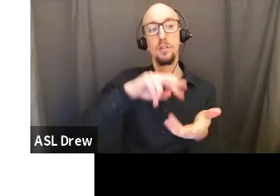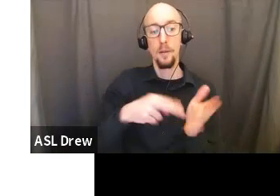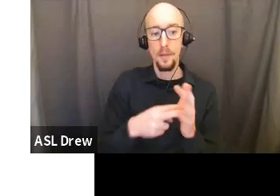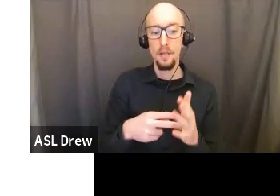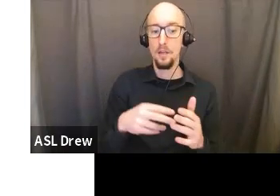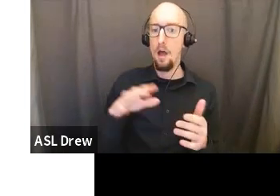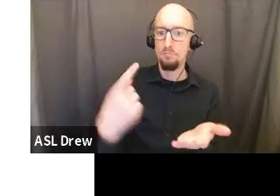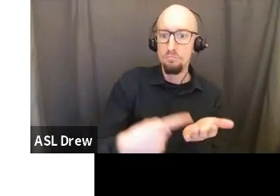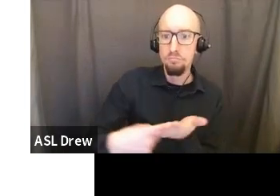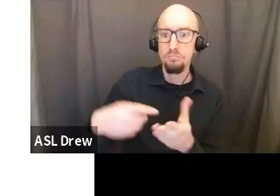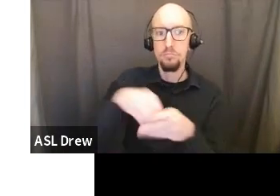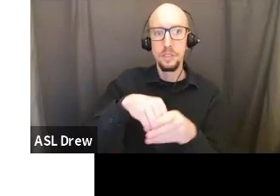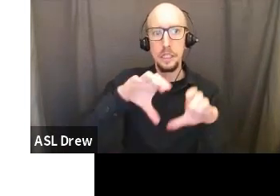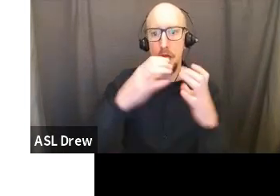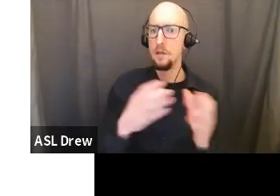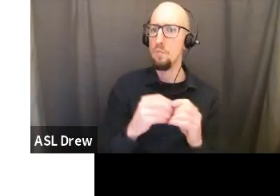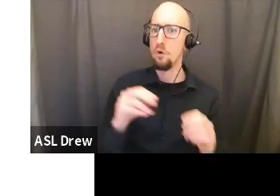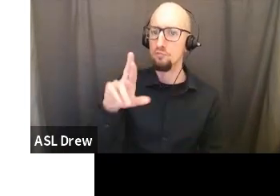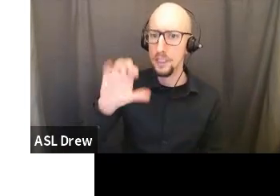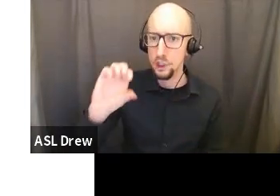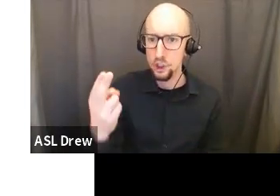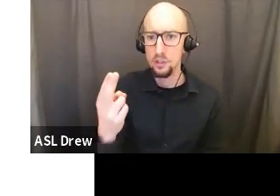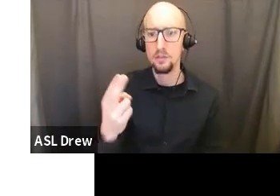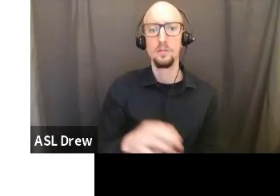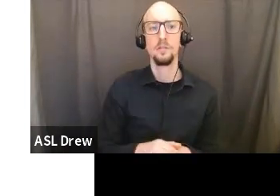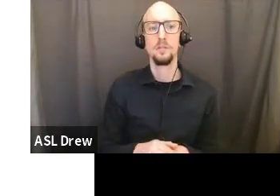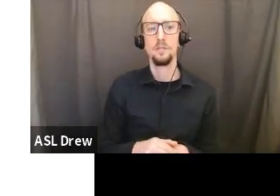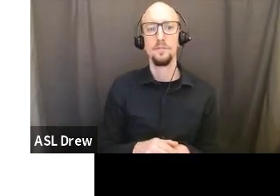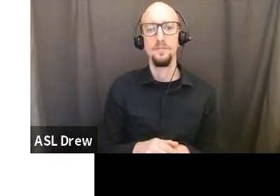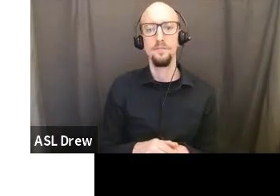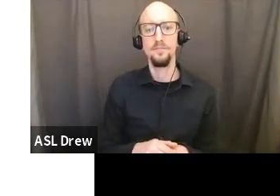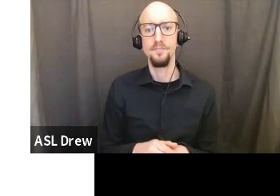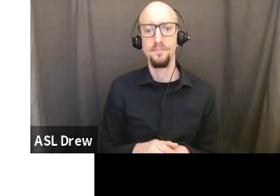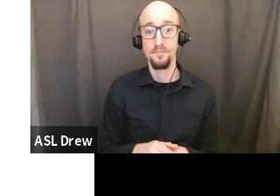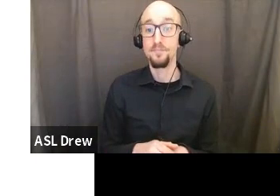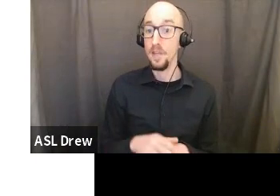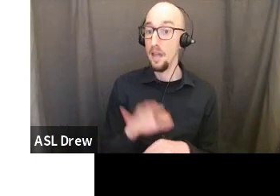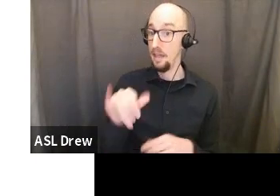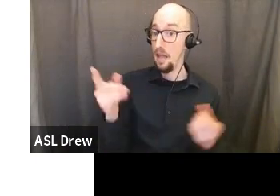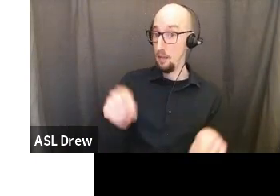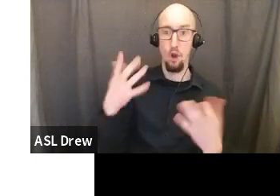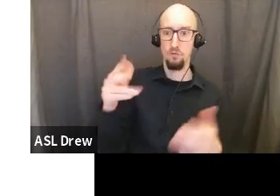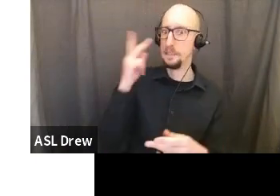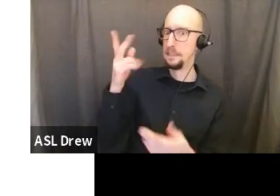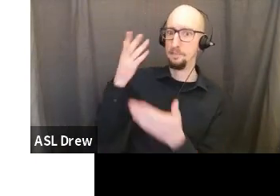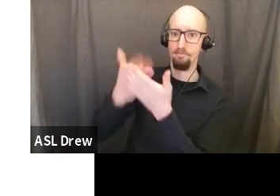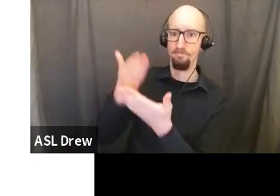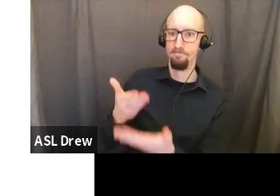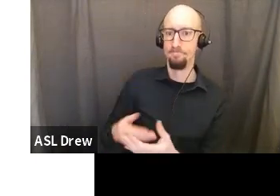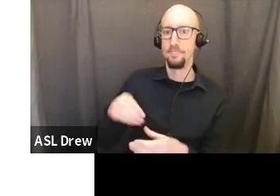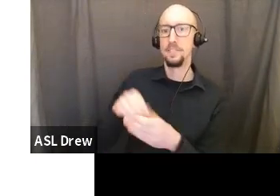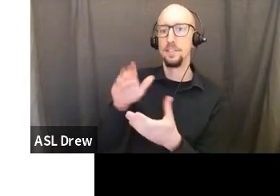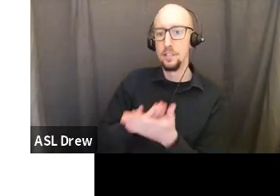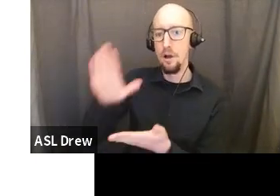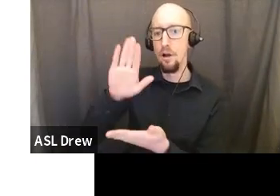the classroom, something that's been recognized in higher education and increasingly